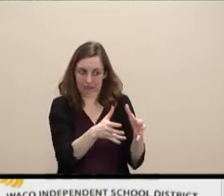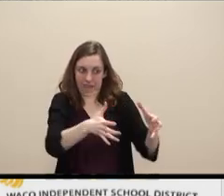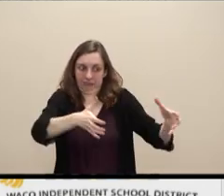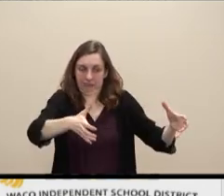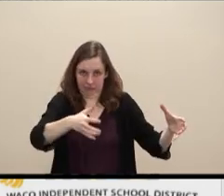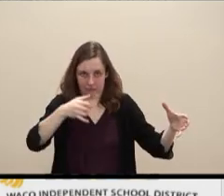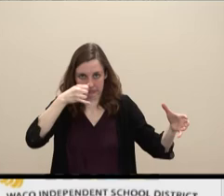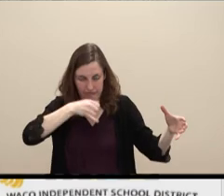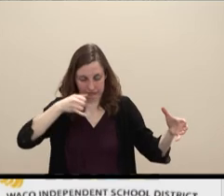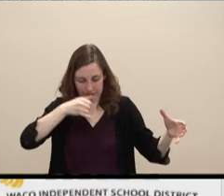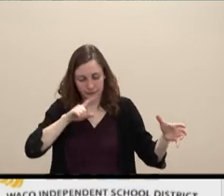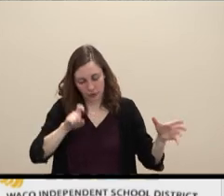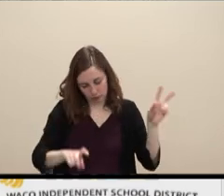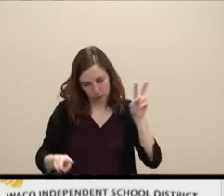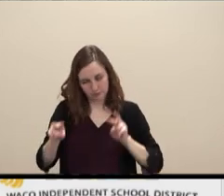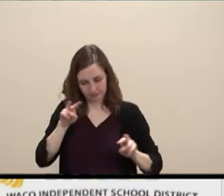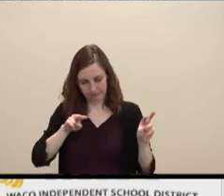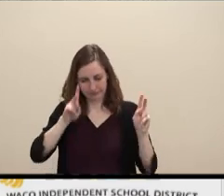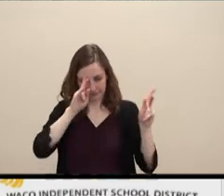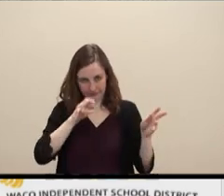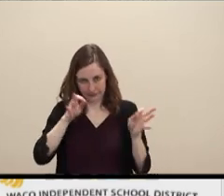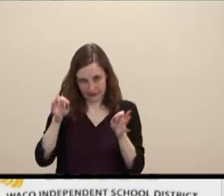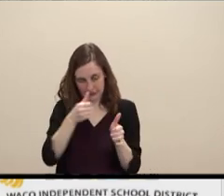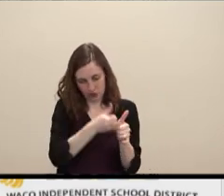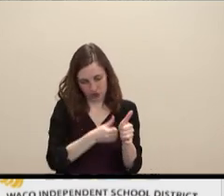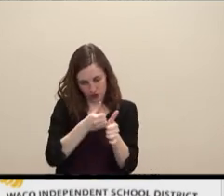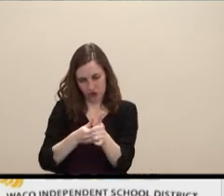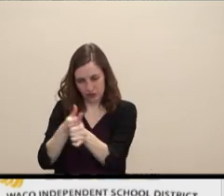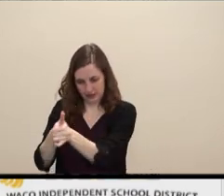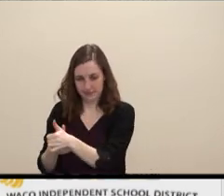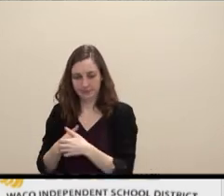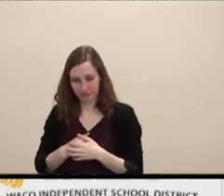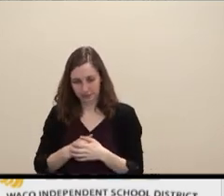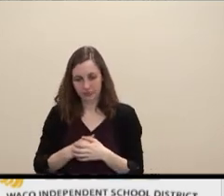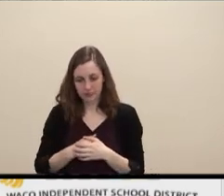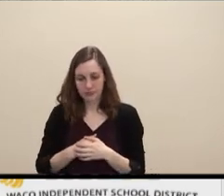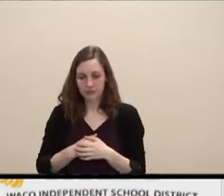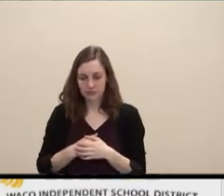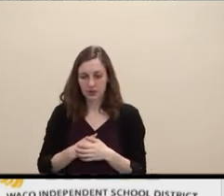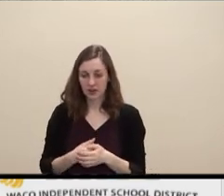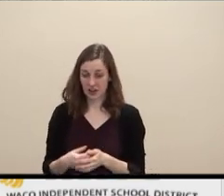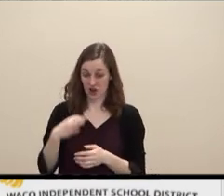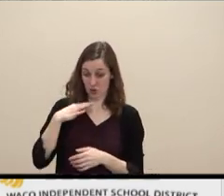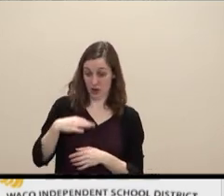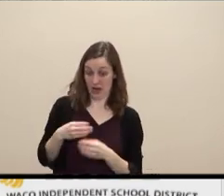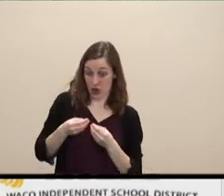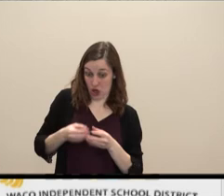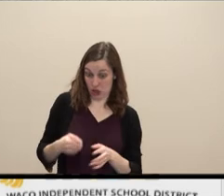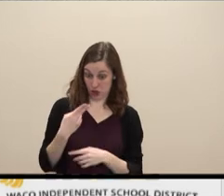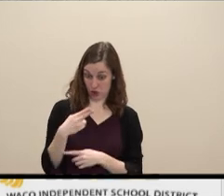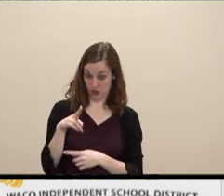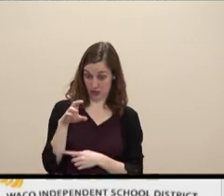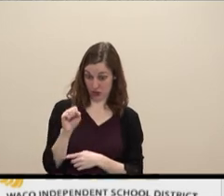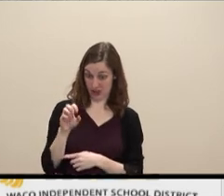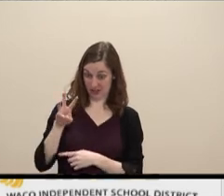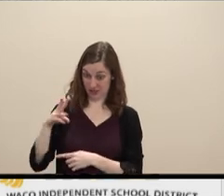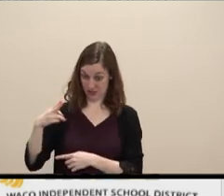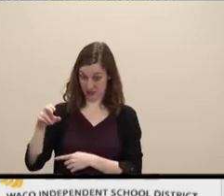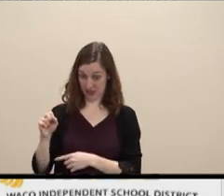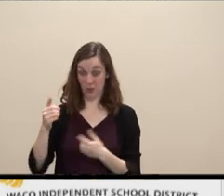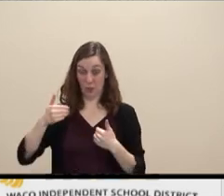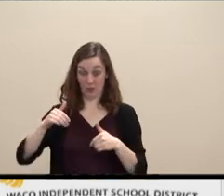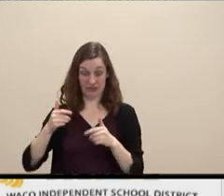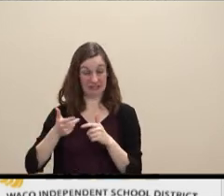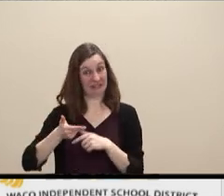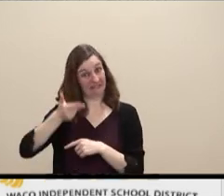credit losses you saw at University of Waco High was very high this fall. And the top four classes that needed to be recovered this past fall,